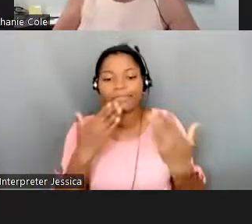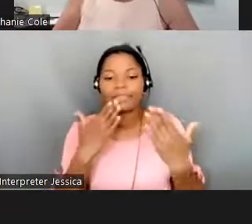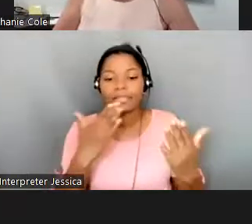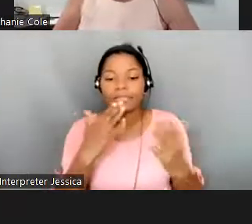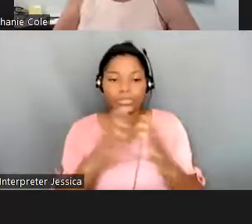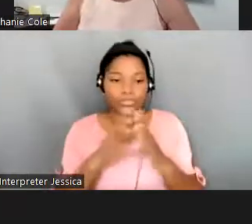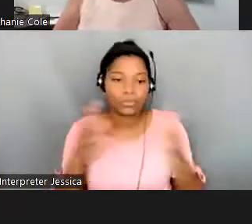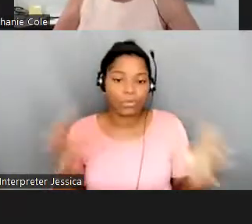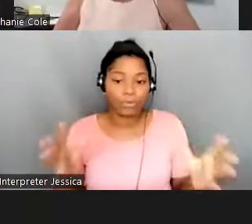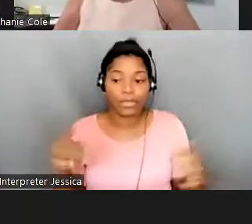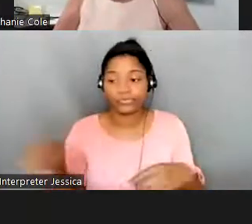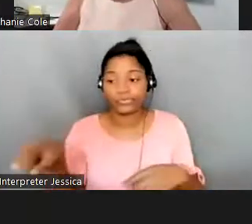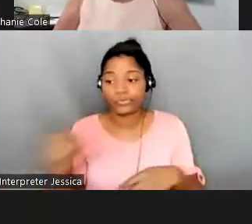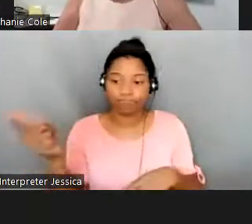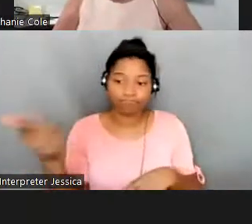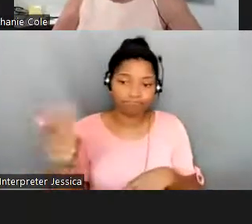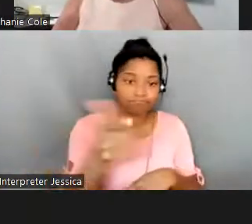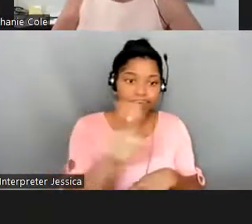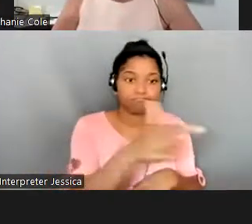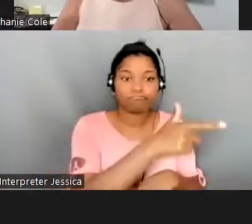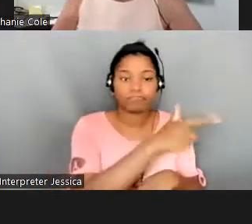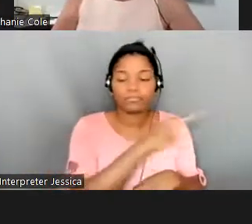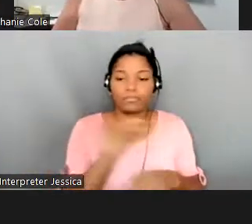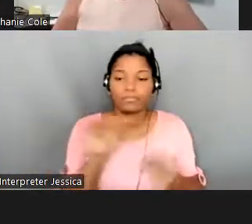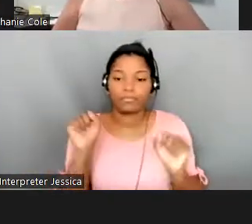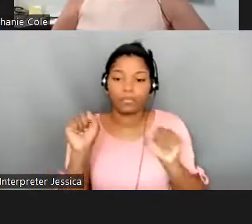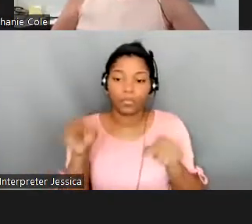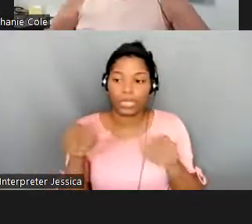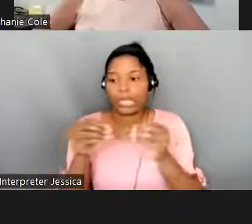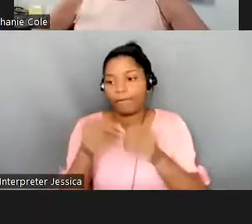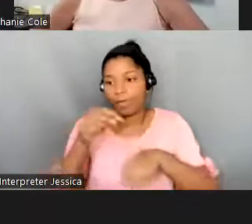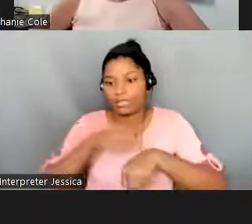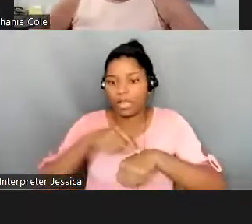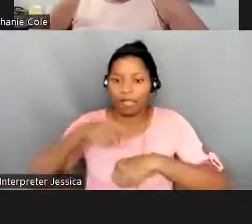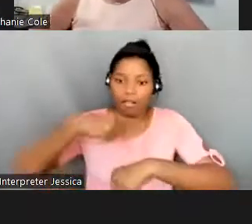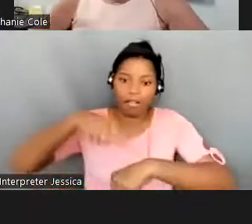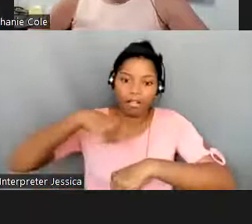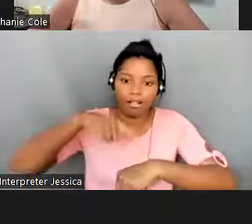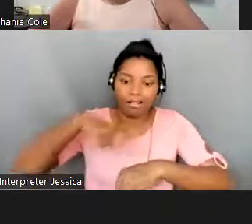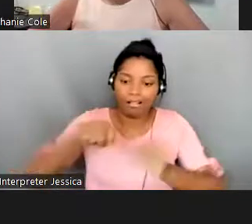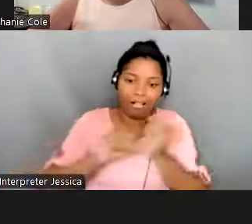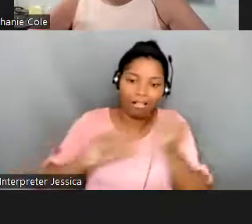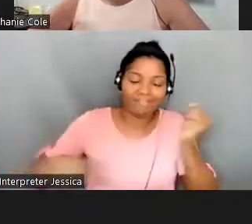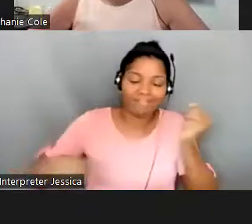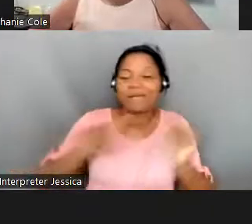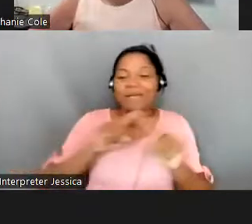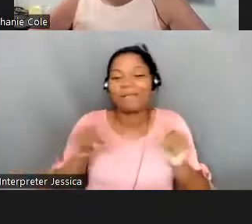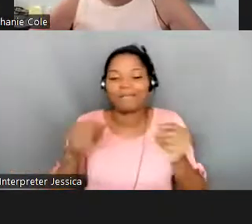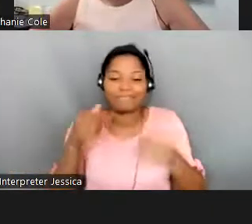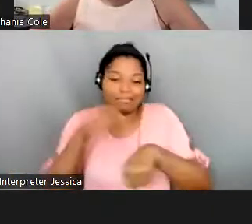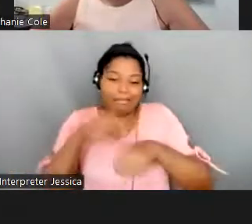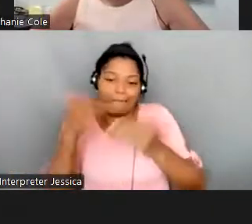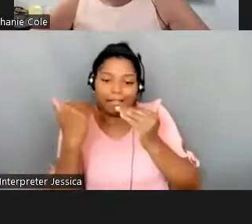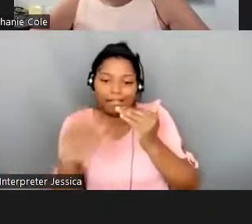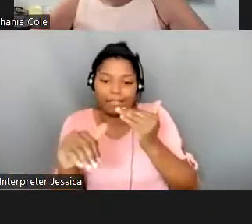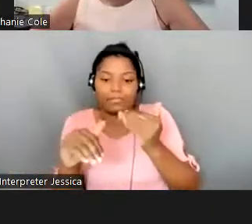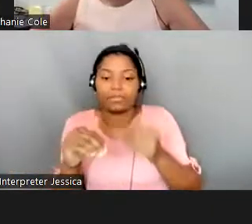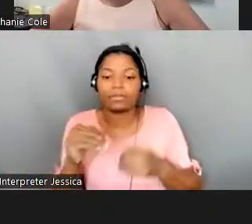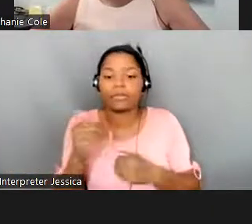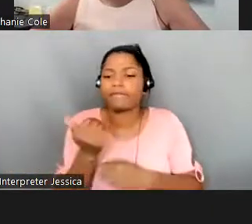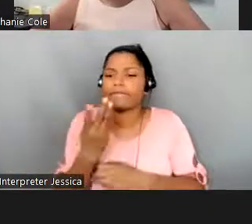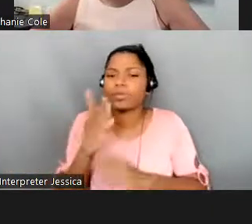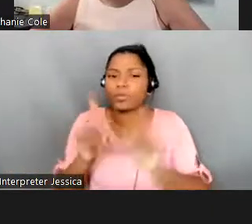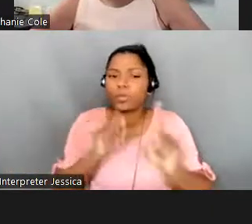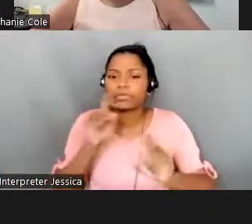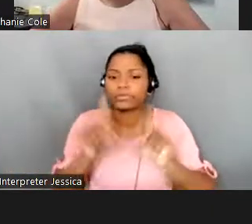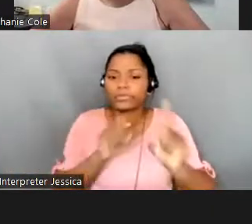for talking about the programs. We could go on for hours, but we have such limited time. So I wanted to ask you folks a couple of questions.